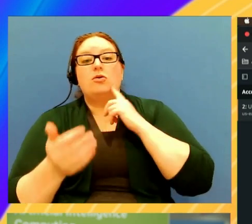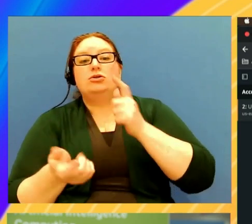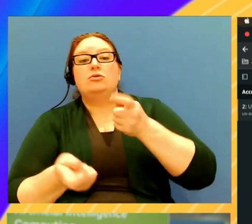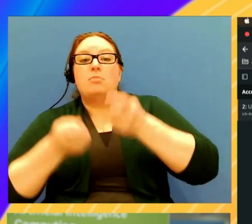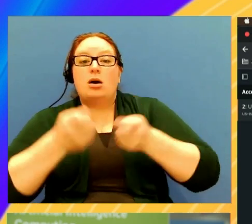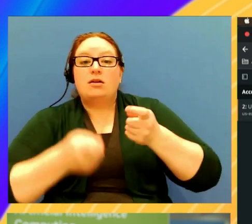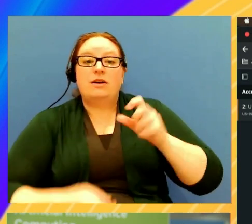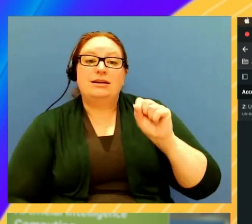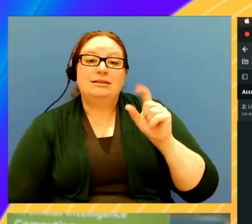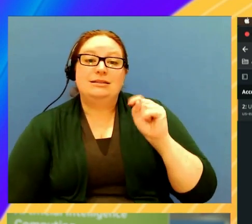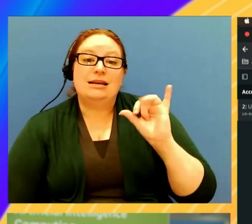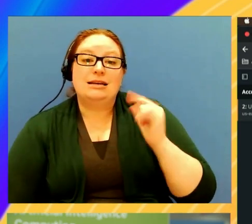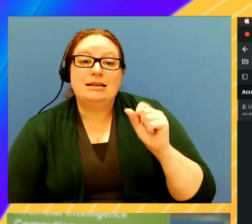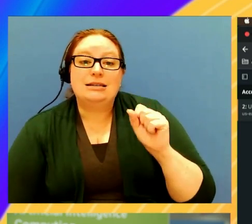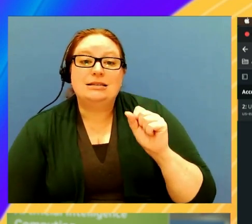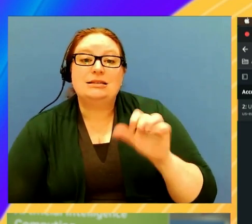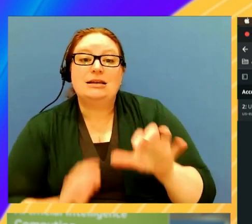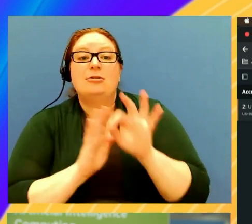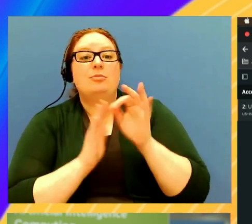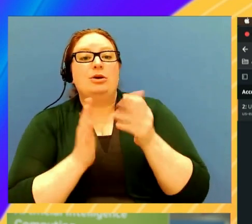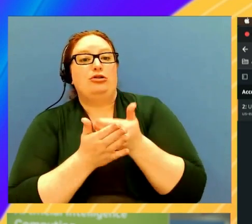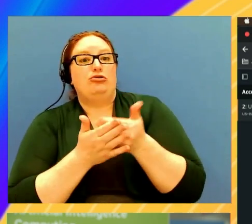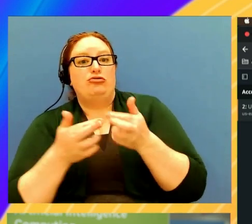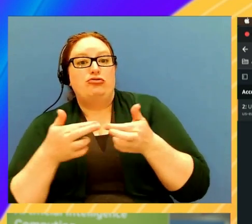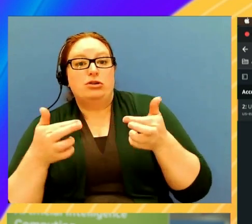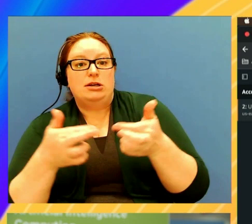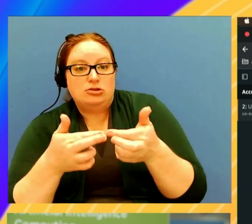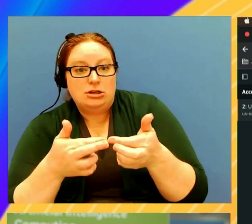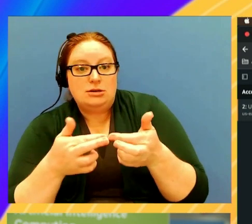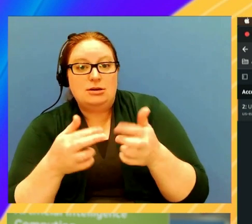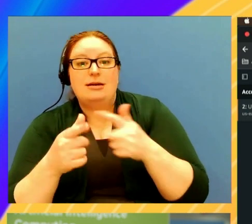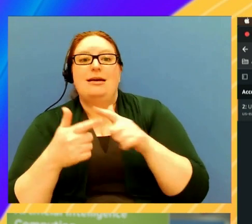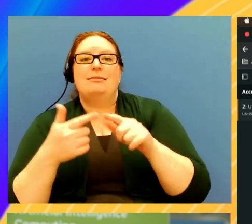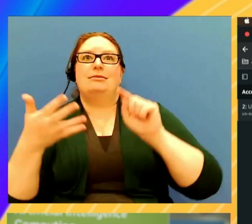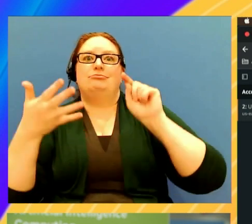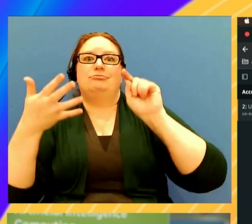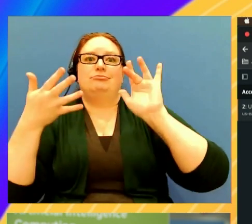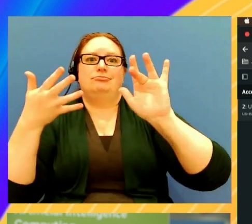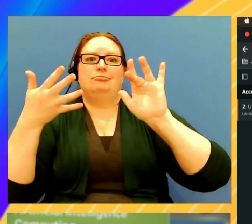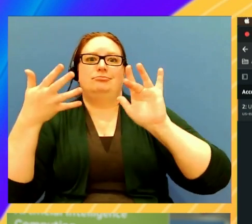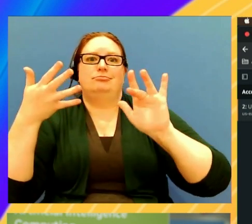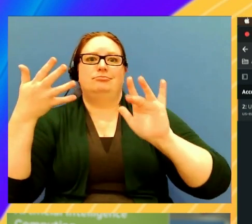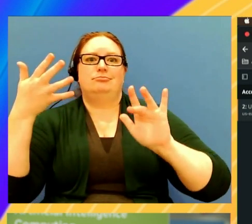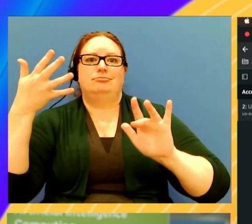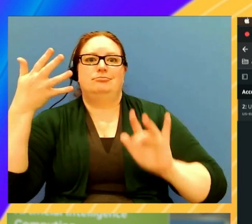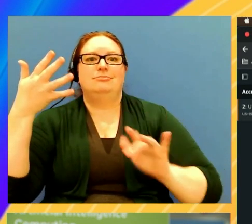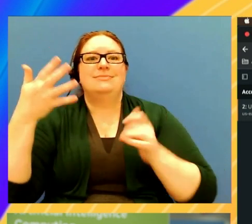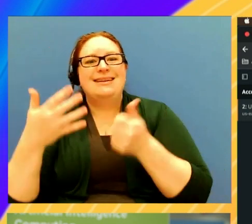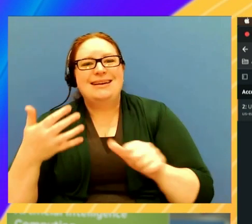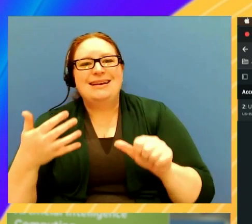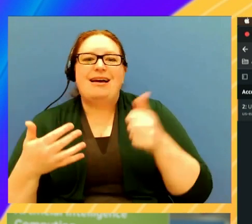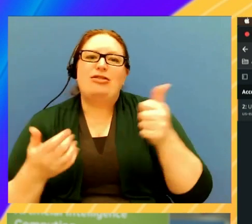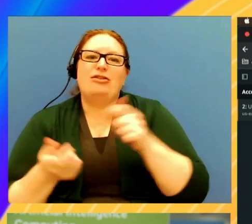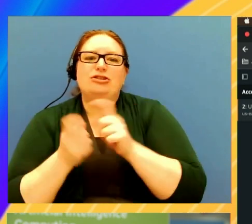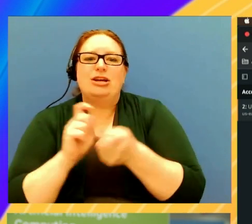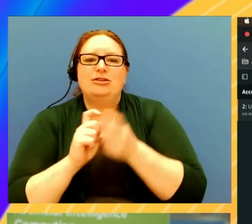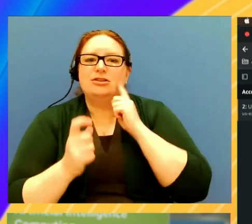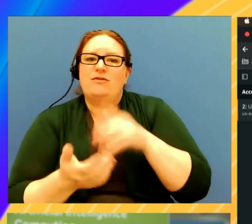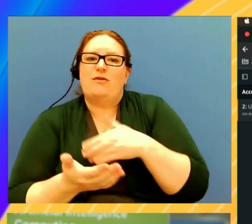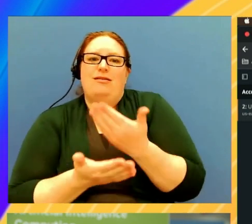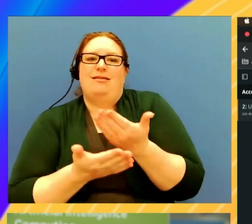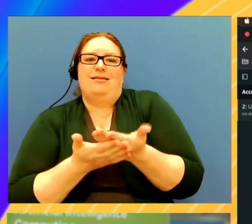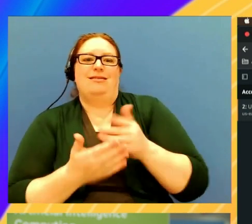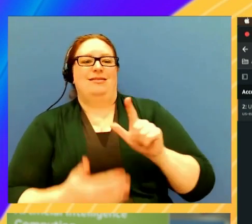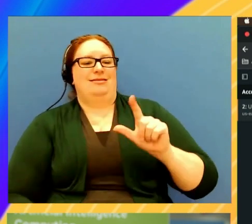region, and then I would click through and make any other changes to my landing zone. And then once